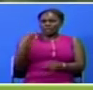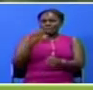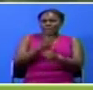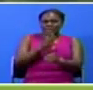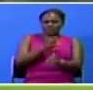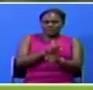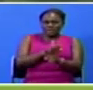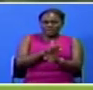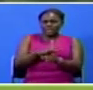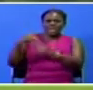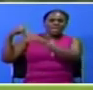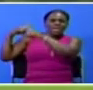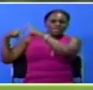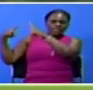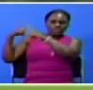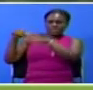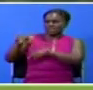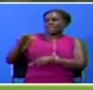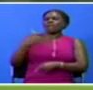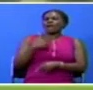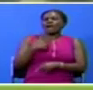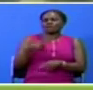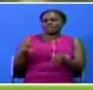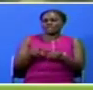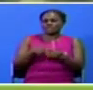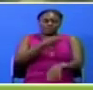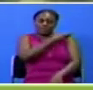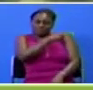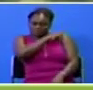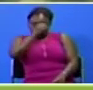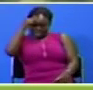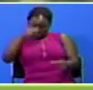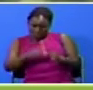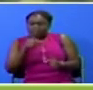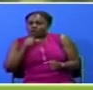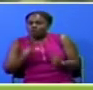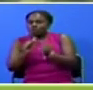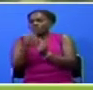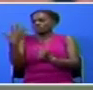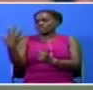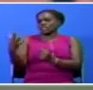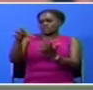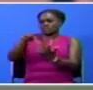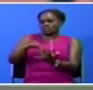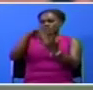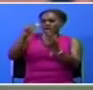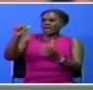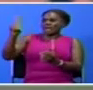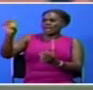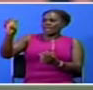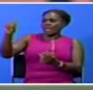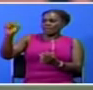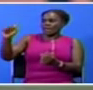and exposure that he's gotten now as a captain. Remember, at the age 15s, we picked Biko Adema, the Kenya